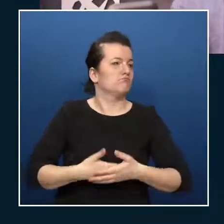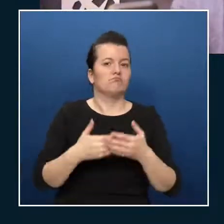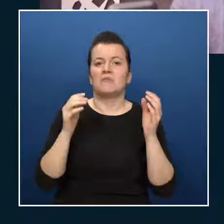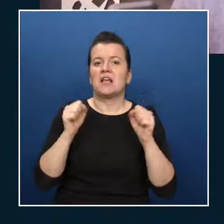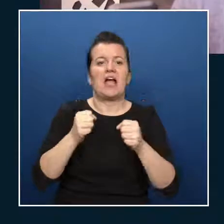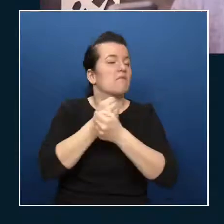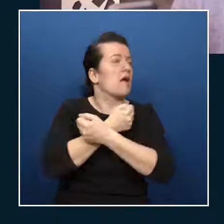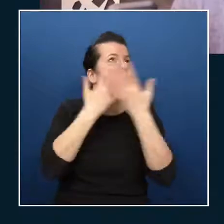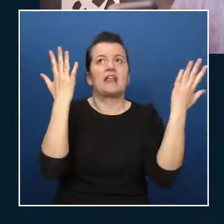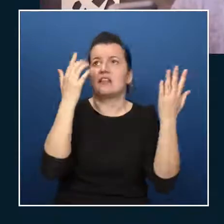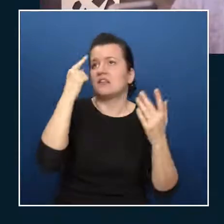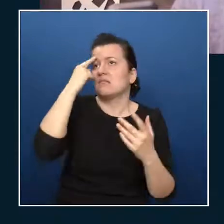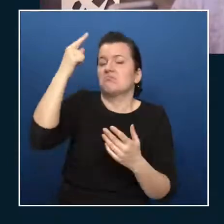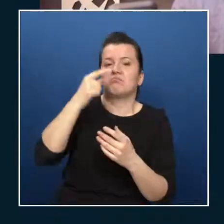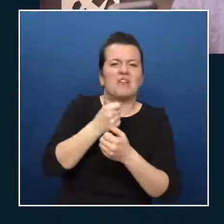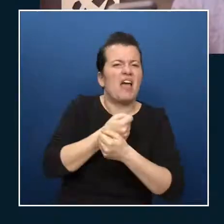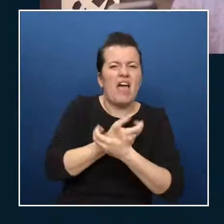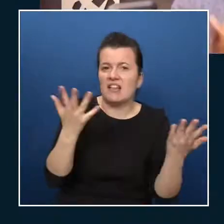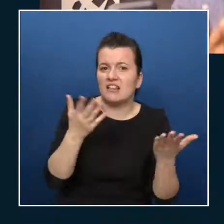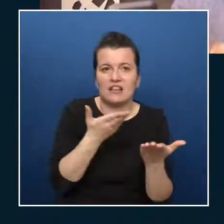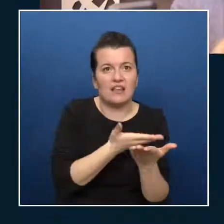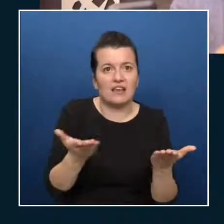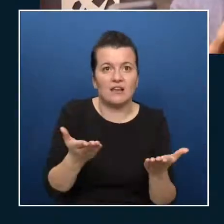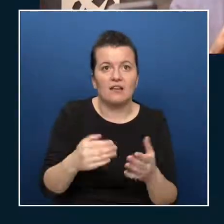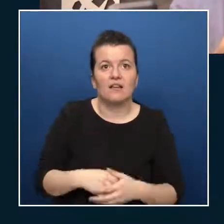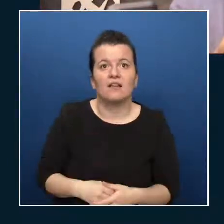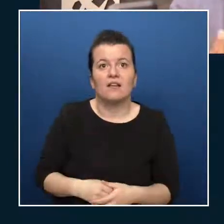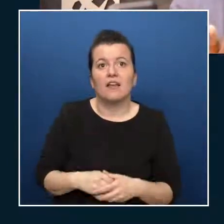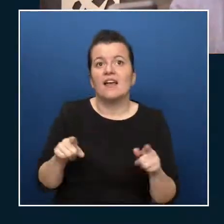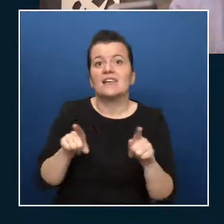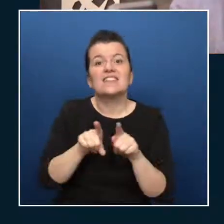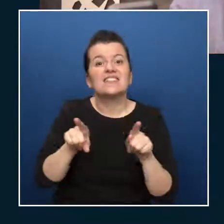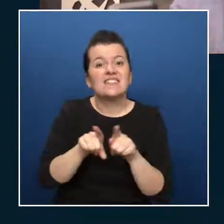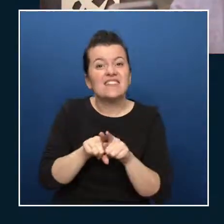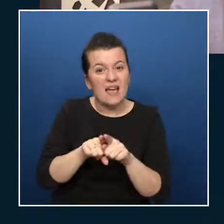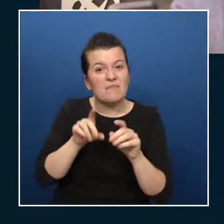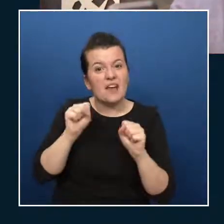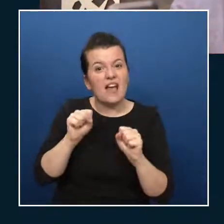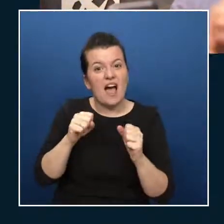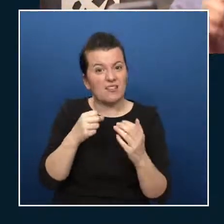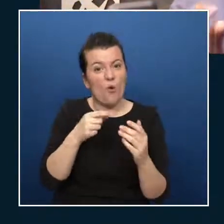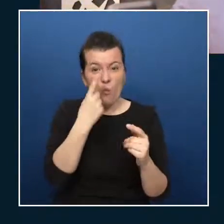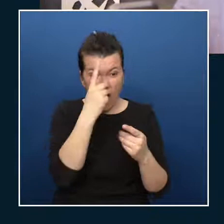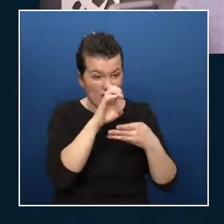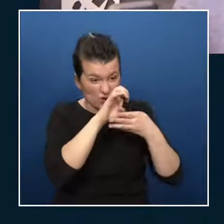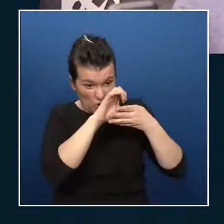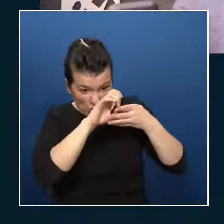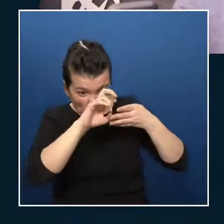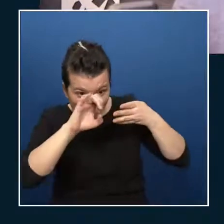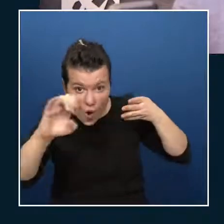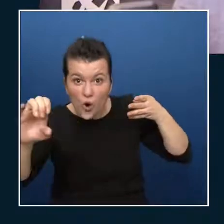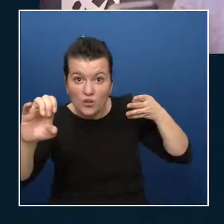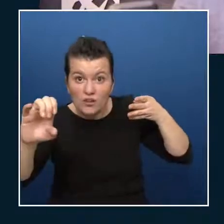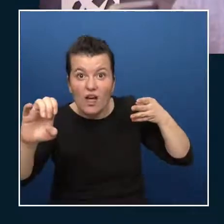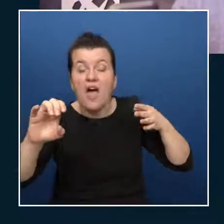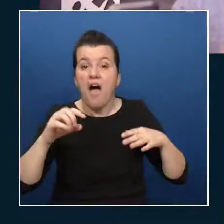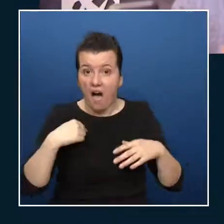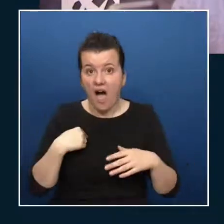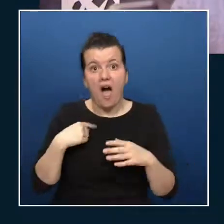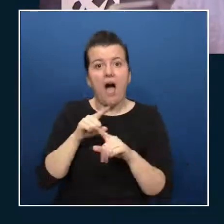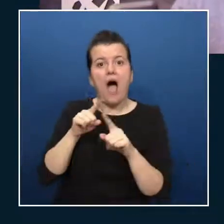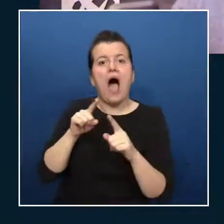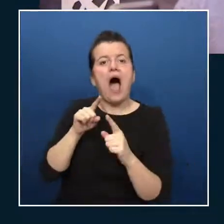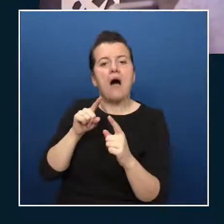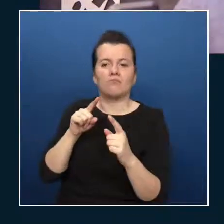about. So you can also add authentication with literally just one line of code. You just put a plugin and then you have